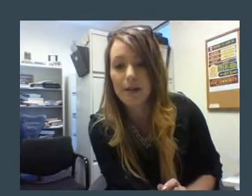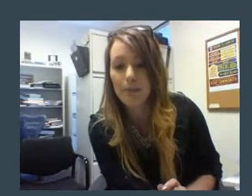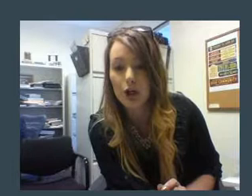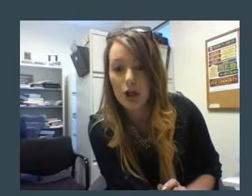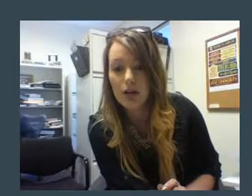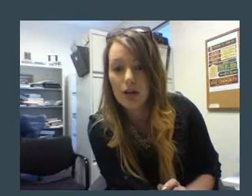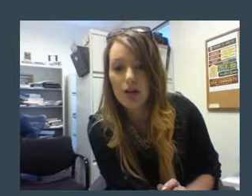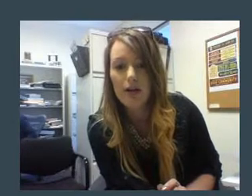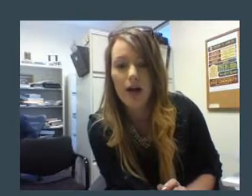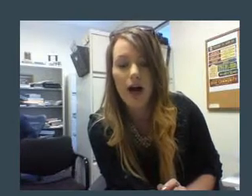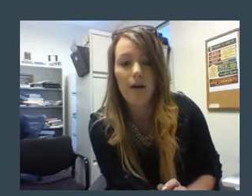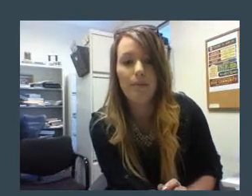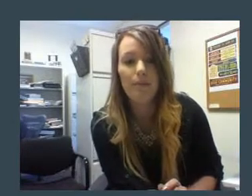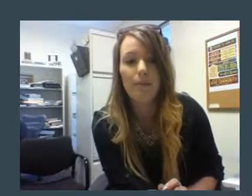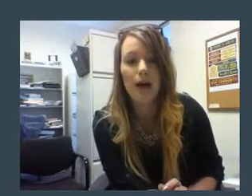makes something plural.